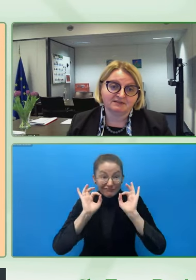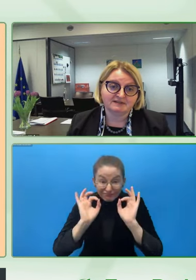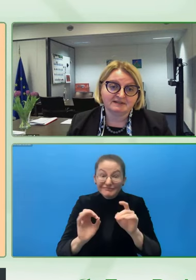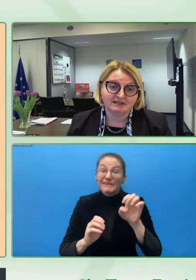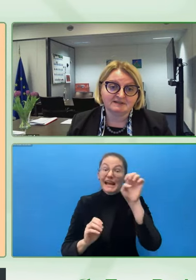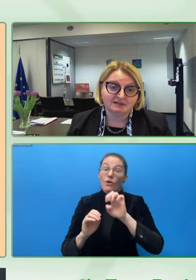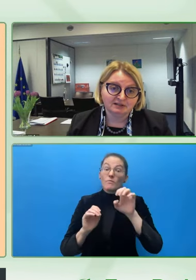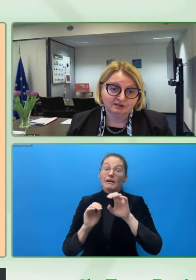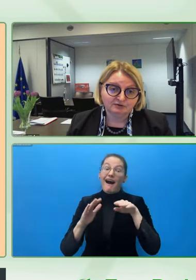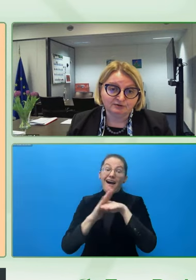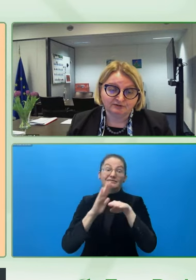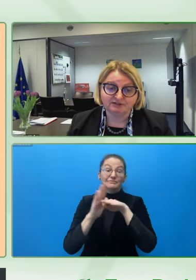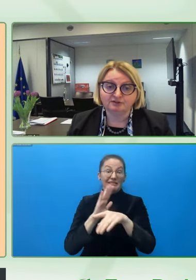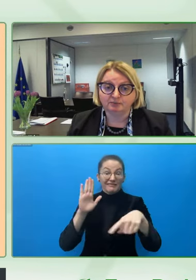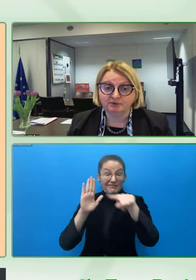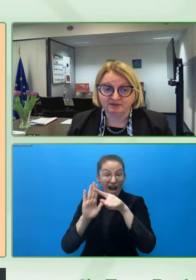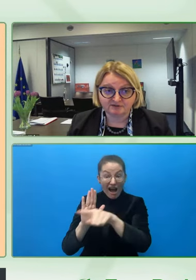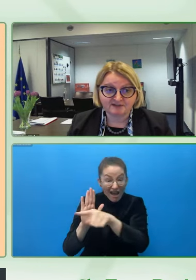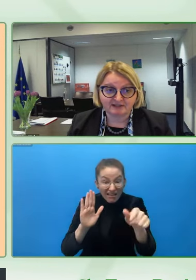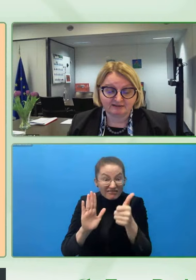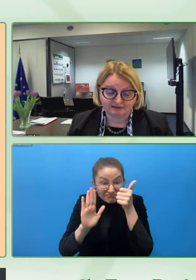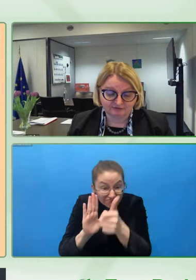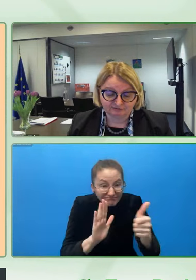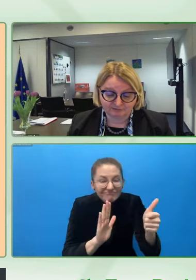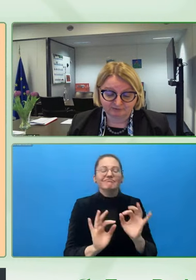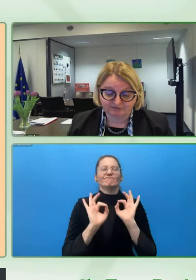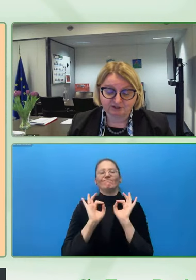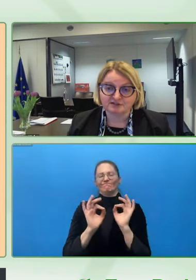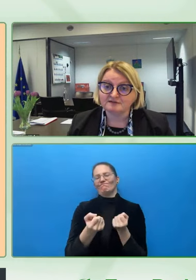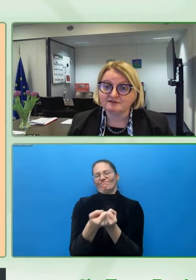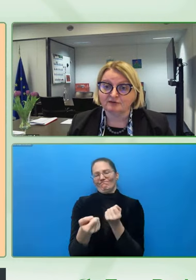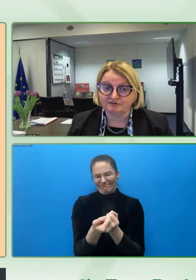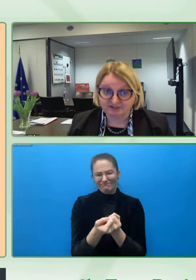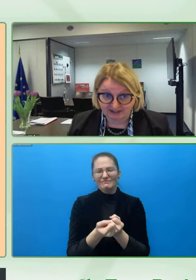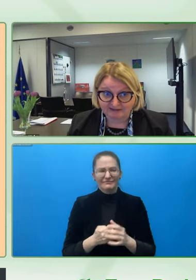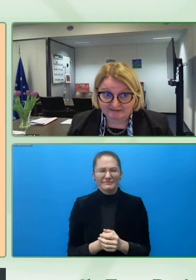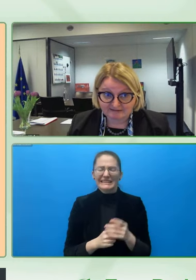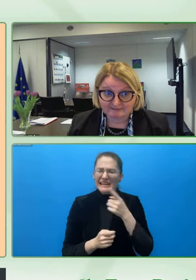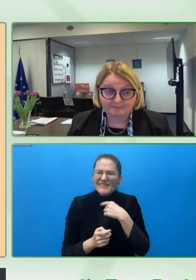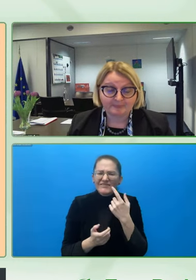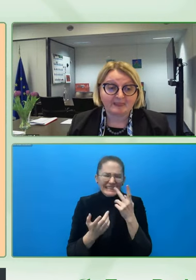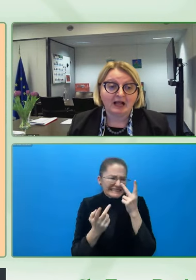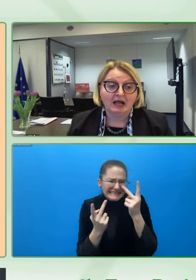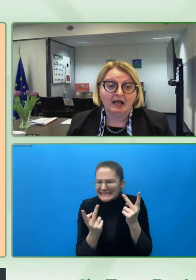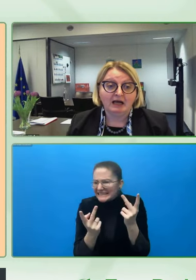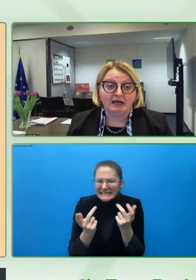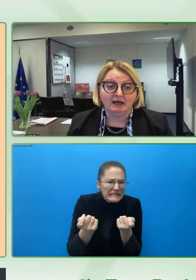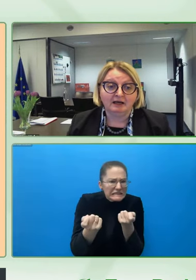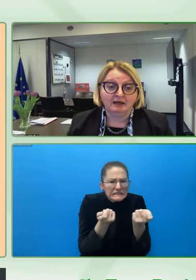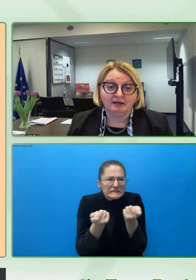member states toward a common understanding of the provisions of the Act.